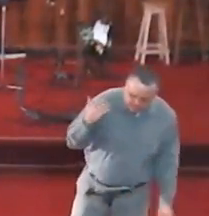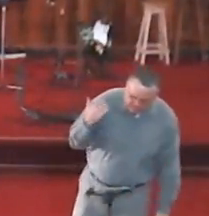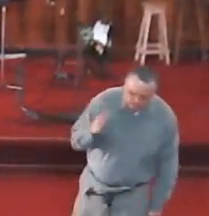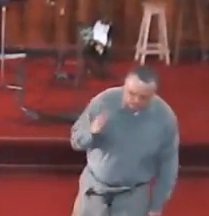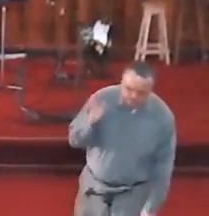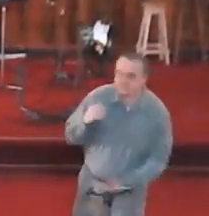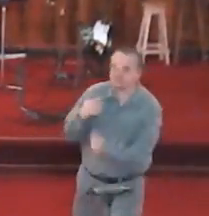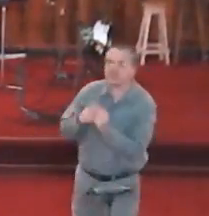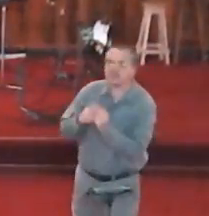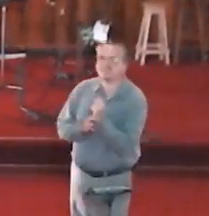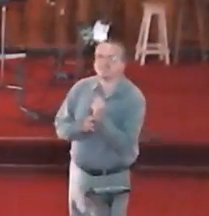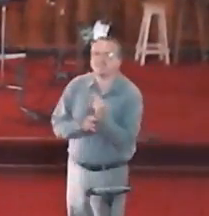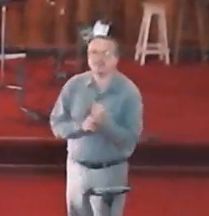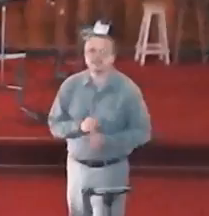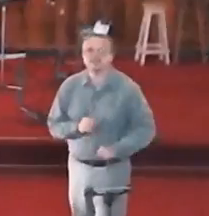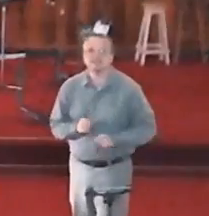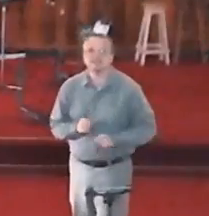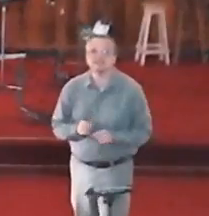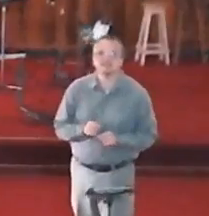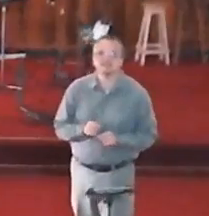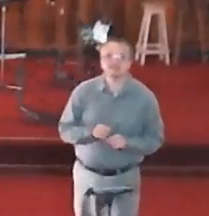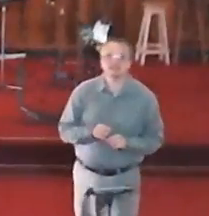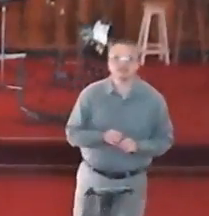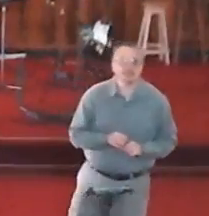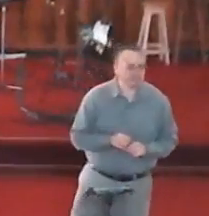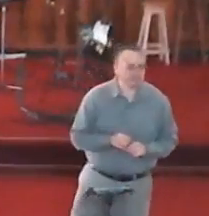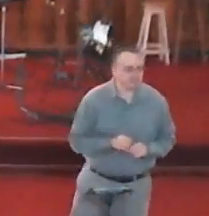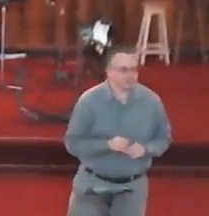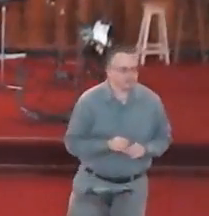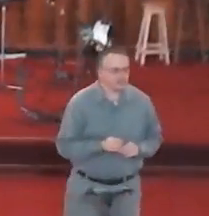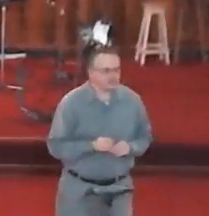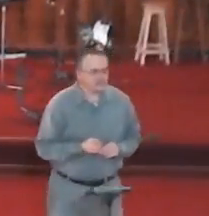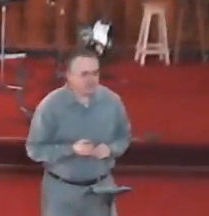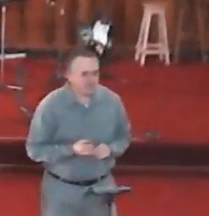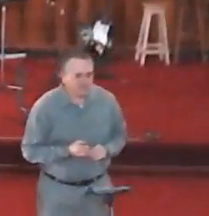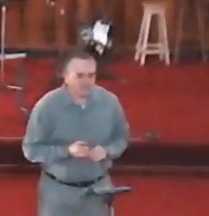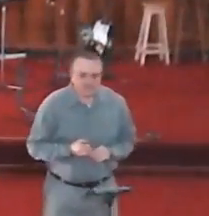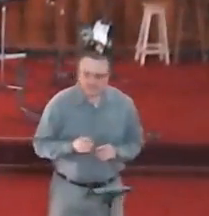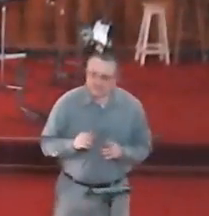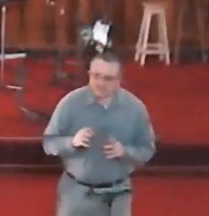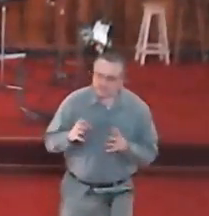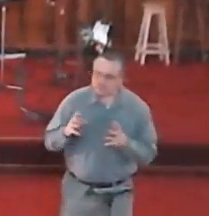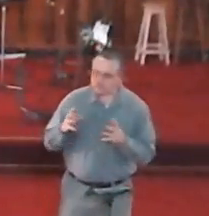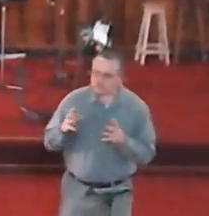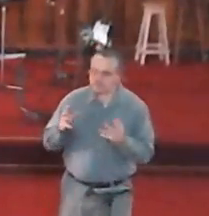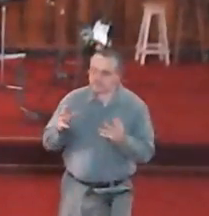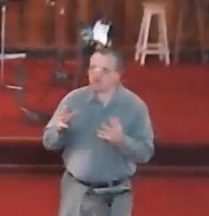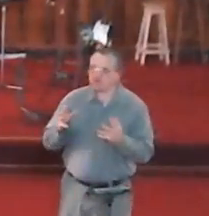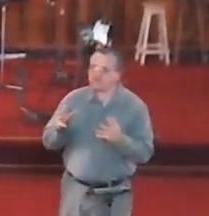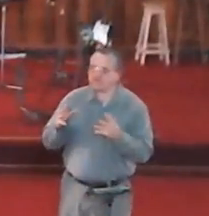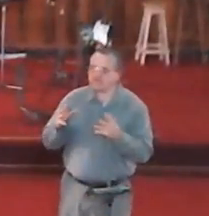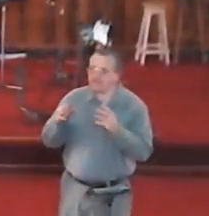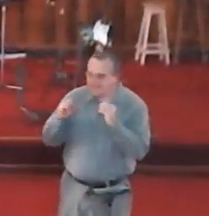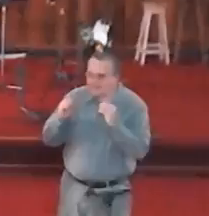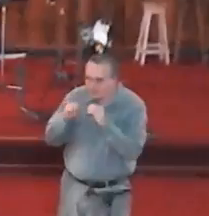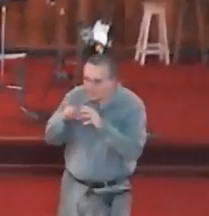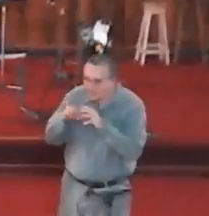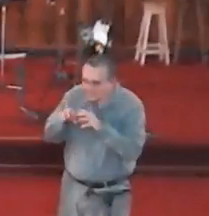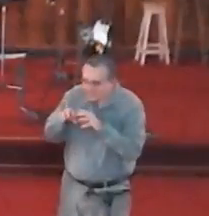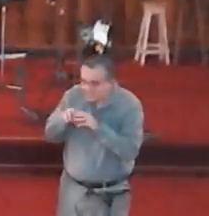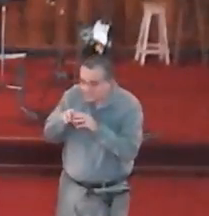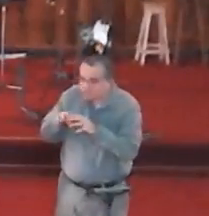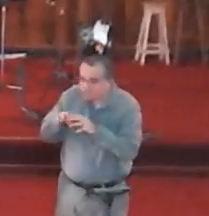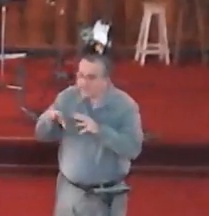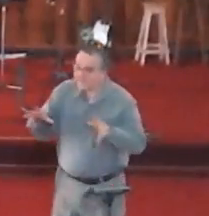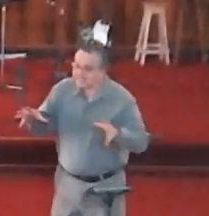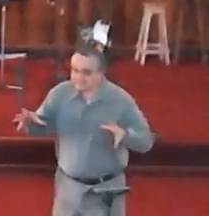amargura, calumnias, malicia. Bitterness, slander, malice. Y nuestro objetivo era, a la hora